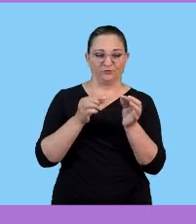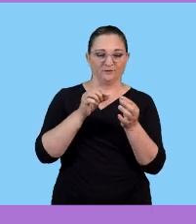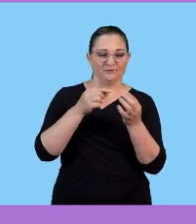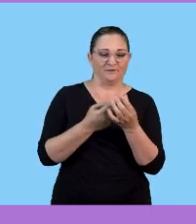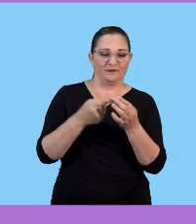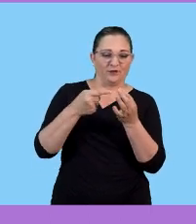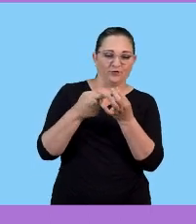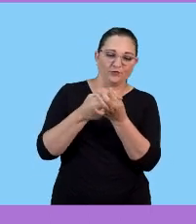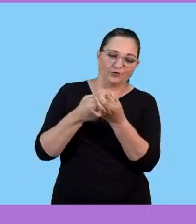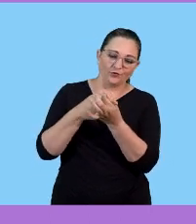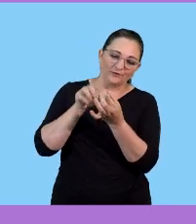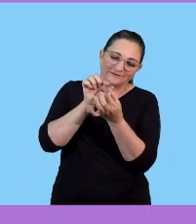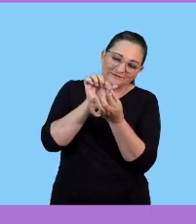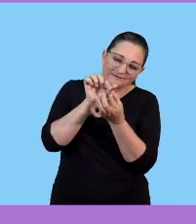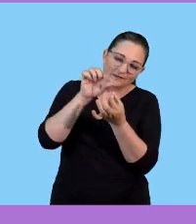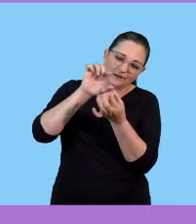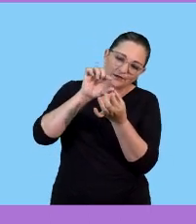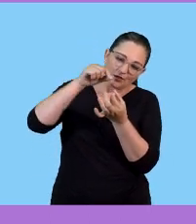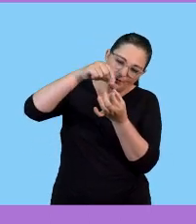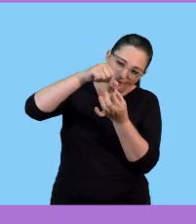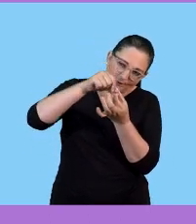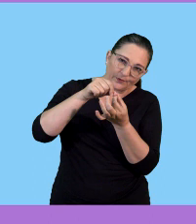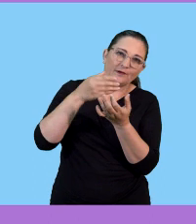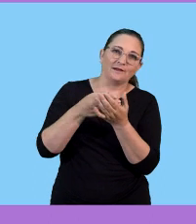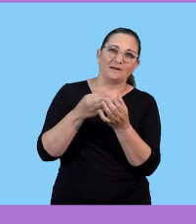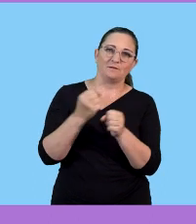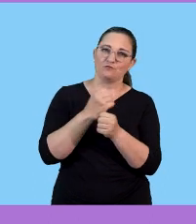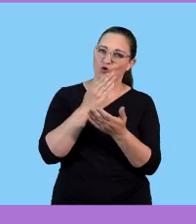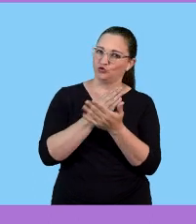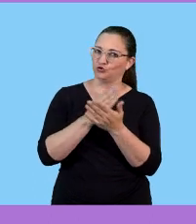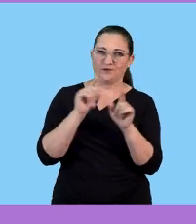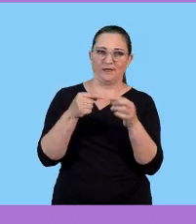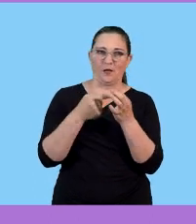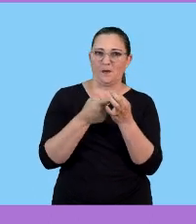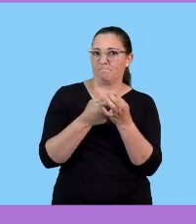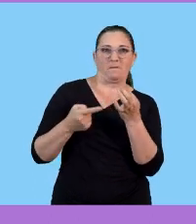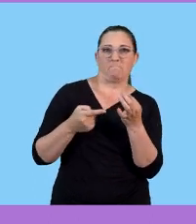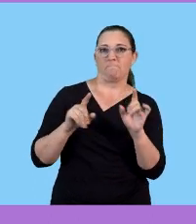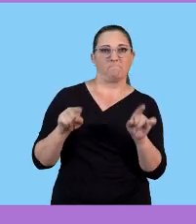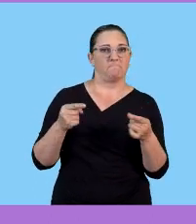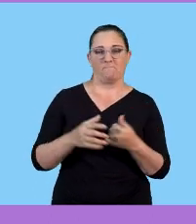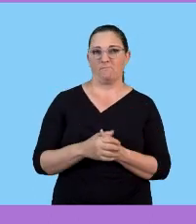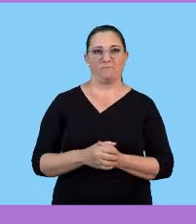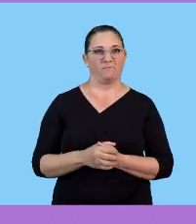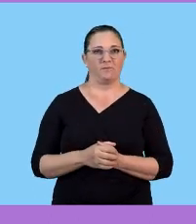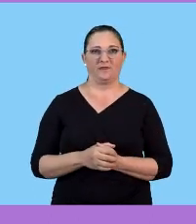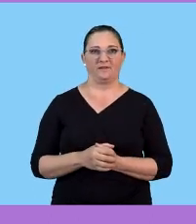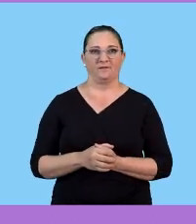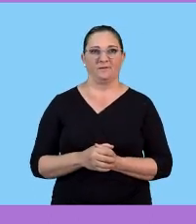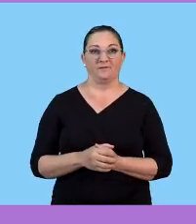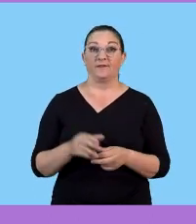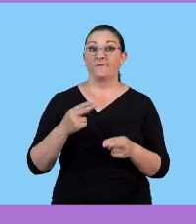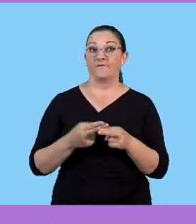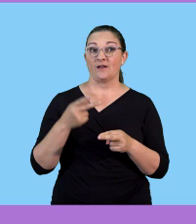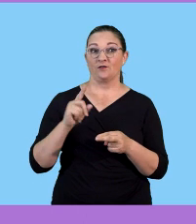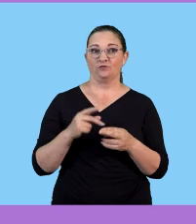All right. We tighten the little screws on each of the plugs. Prongs. Okay. We're almost there. What's the final step?